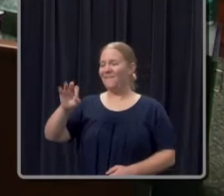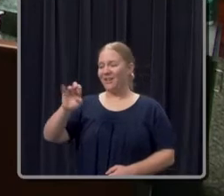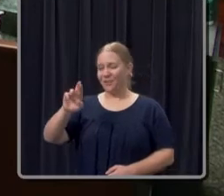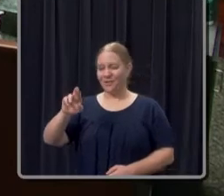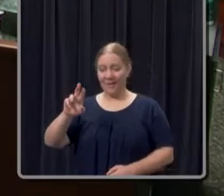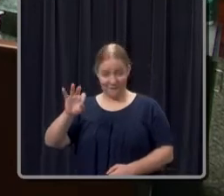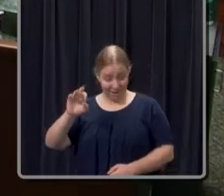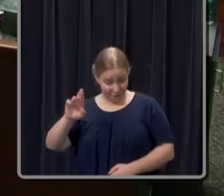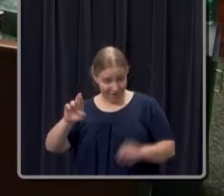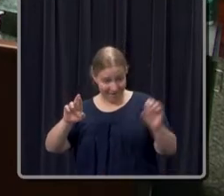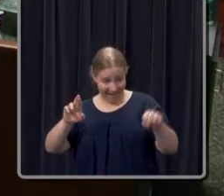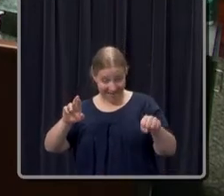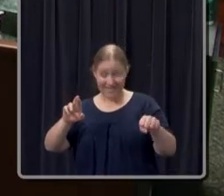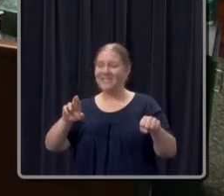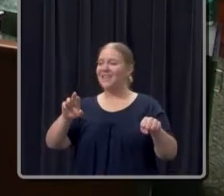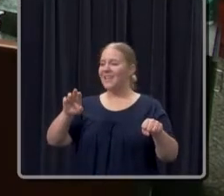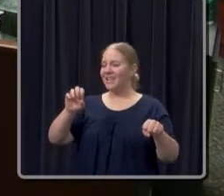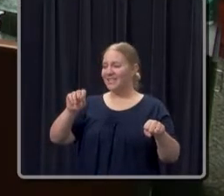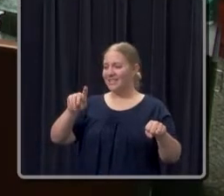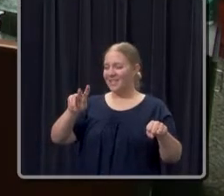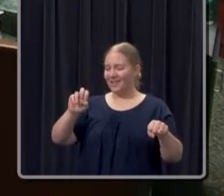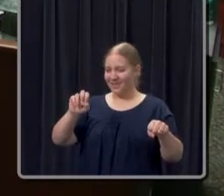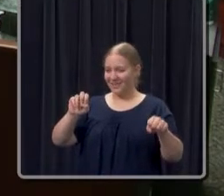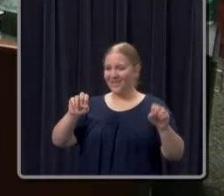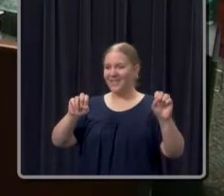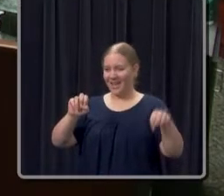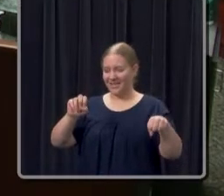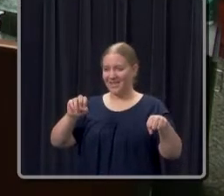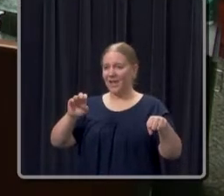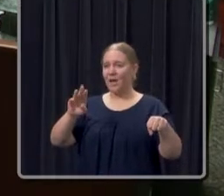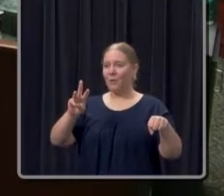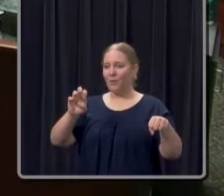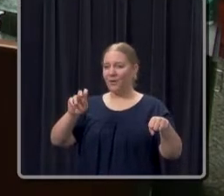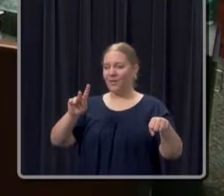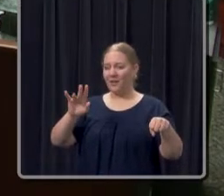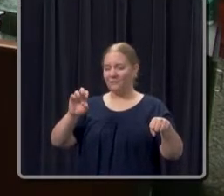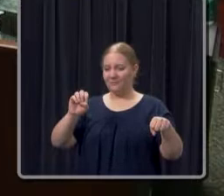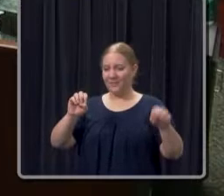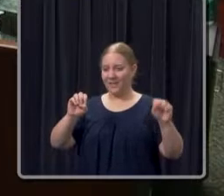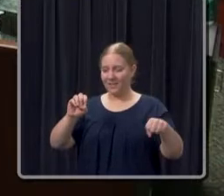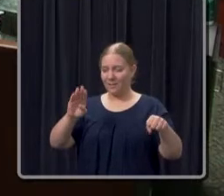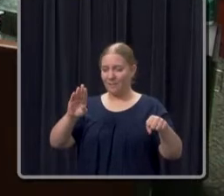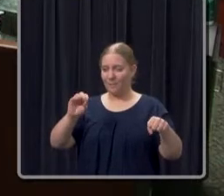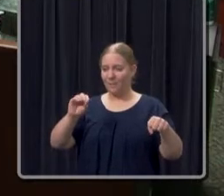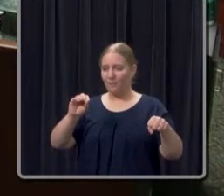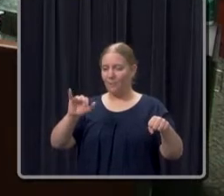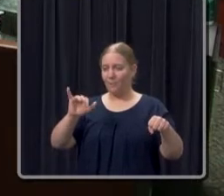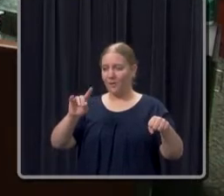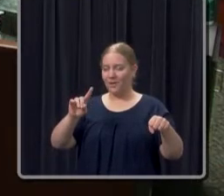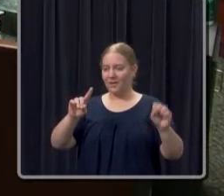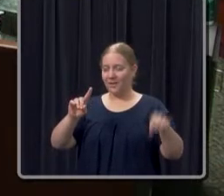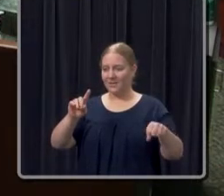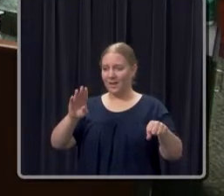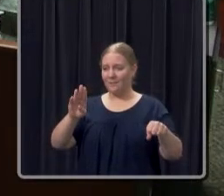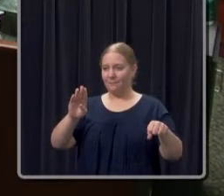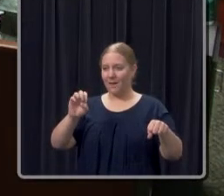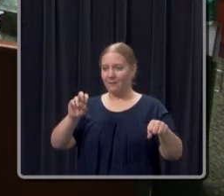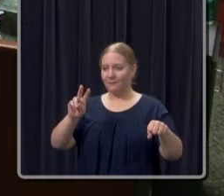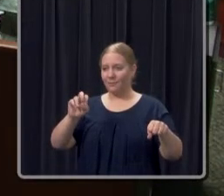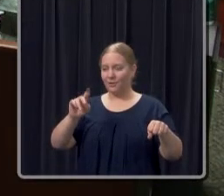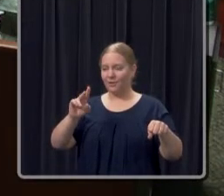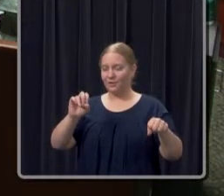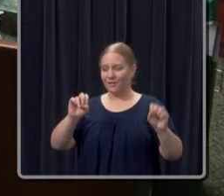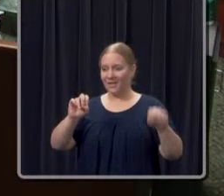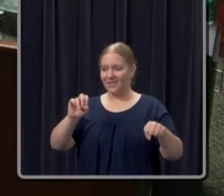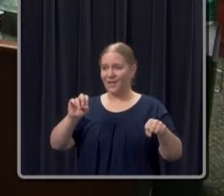Mrs. Felter, Yes. Mrs. Steele, yes, Mr. Wycliffe, Yes. Mr. Boyd, Yes. Mr. Beveridge, Yes. Mr.